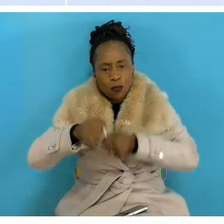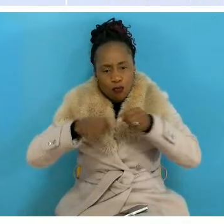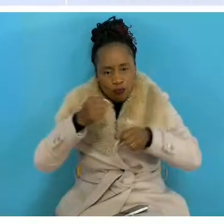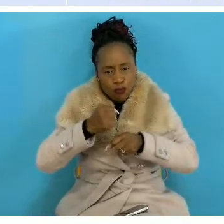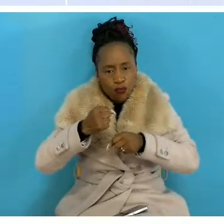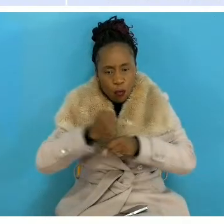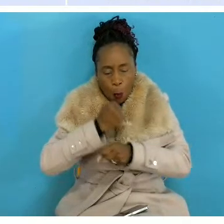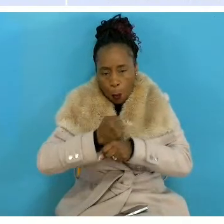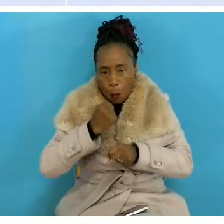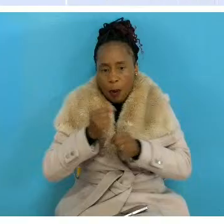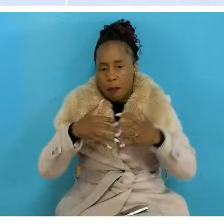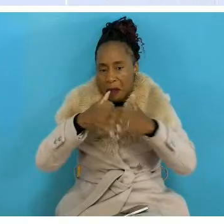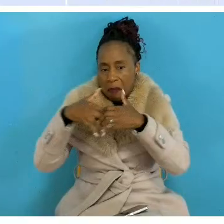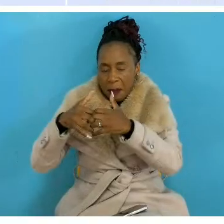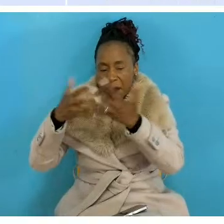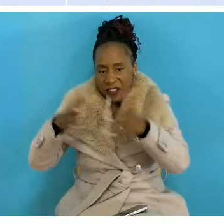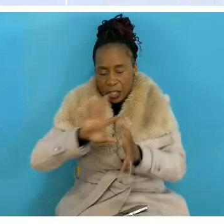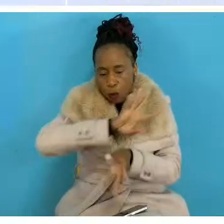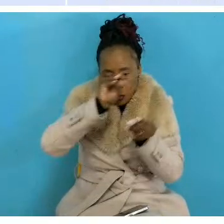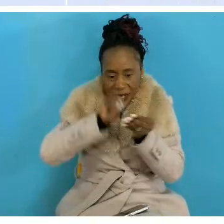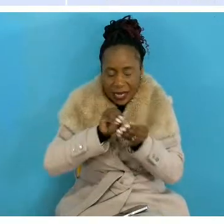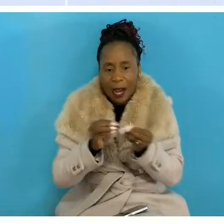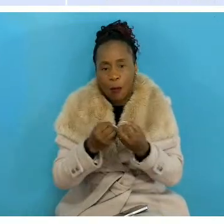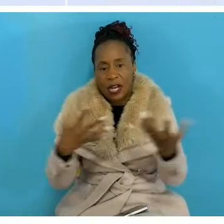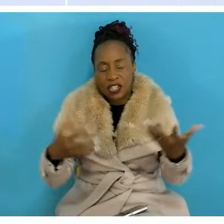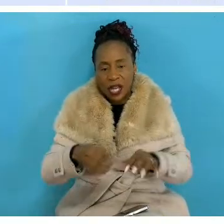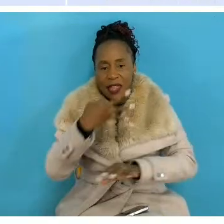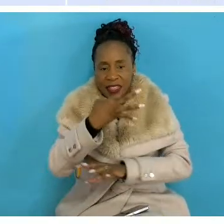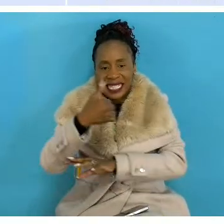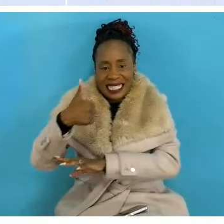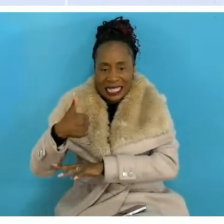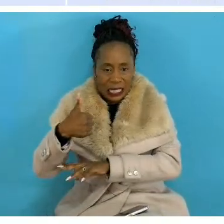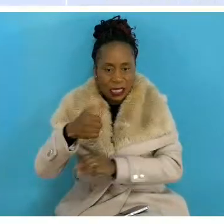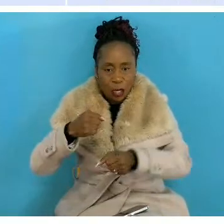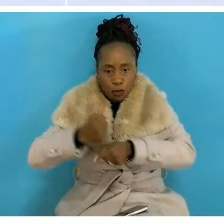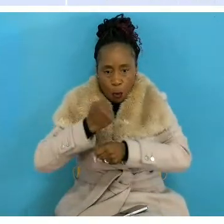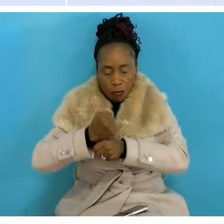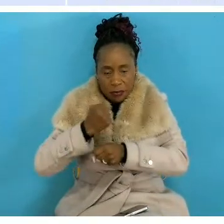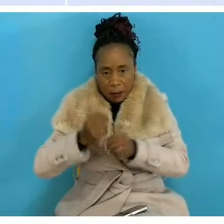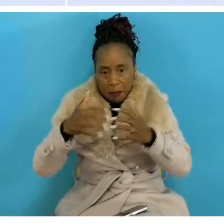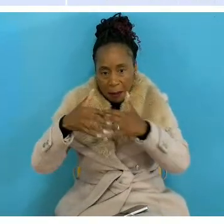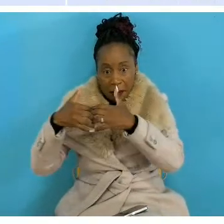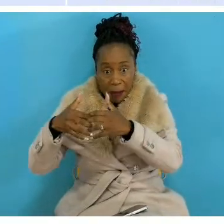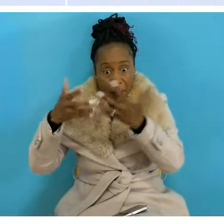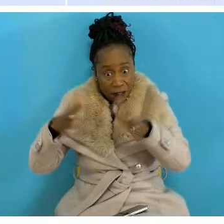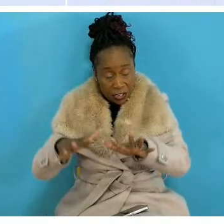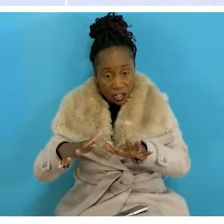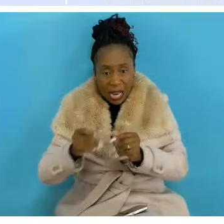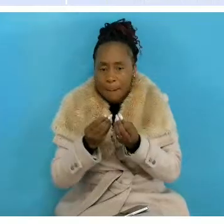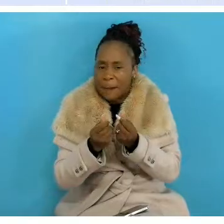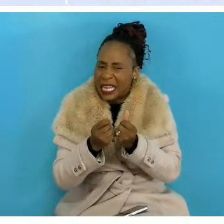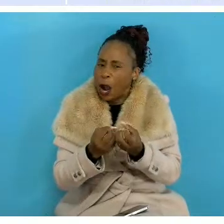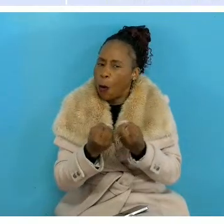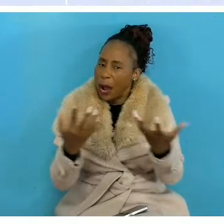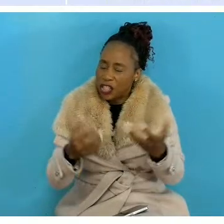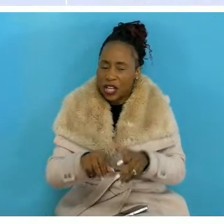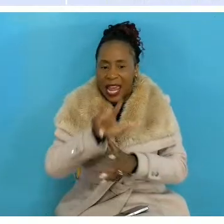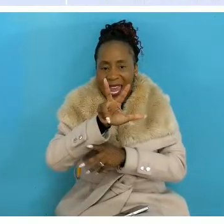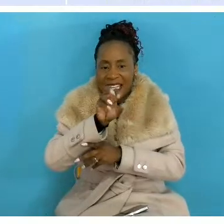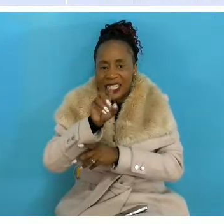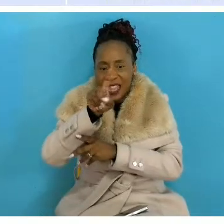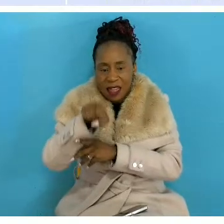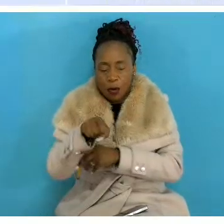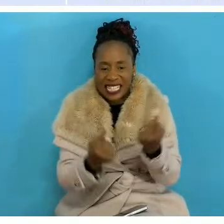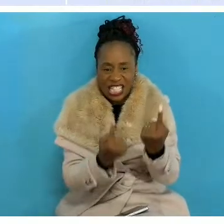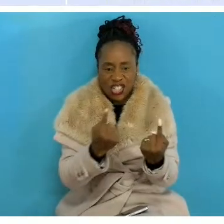which totaled 36 jobs, and at a cost of 80,000 rand